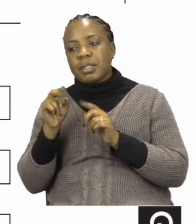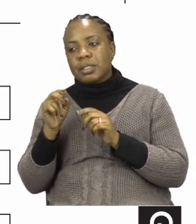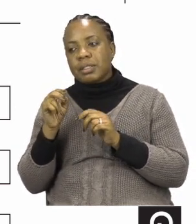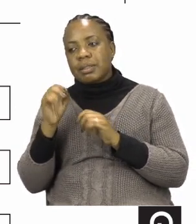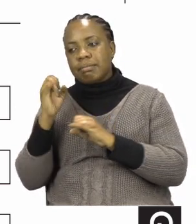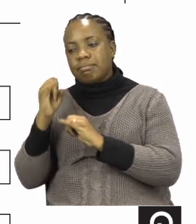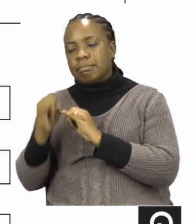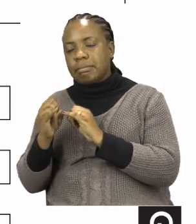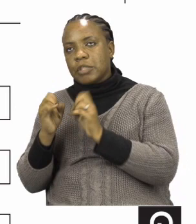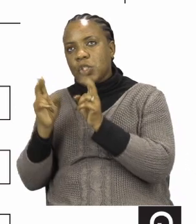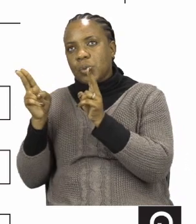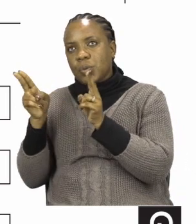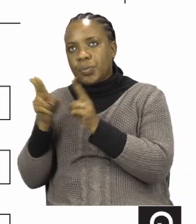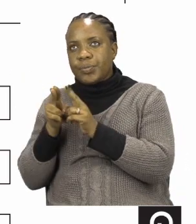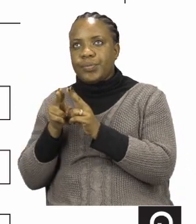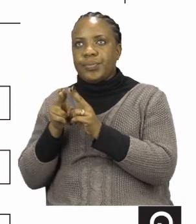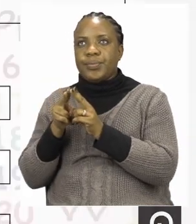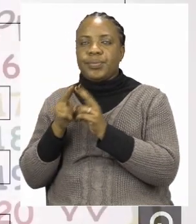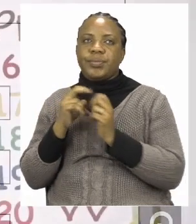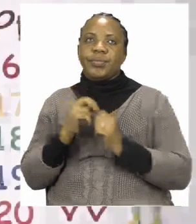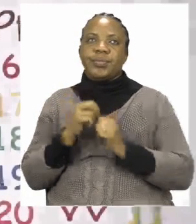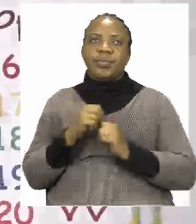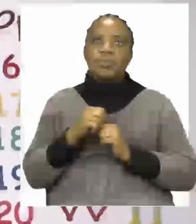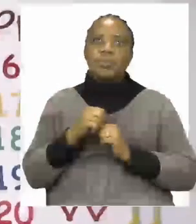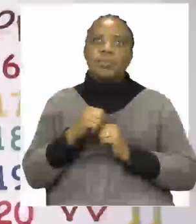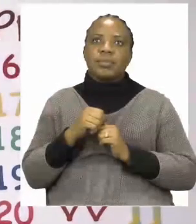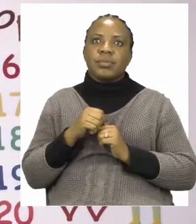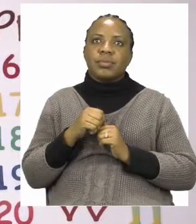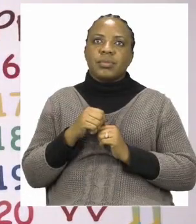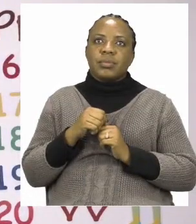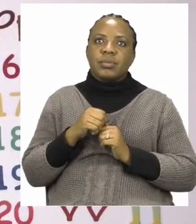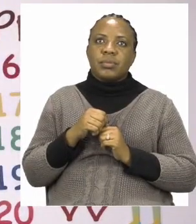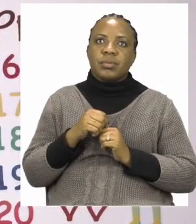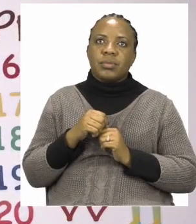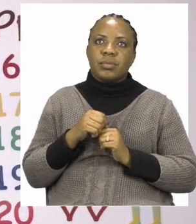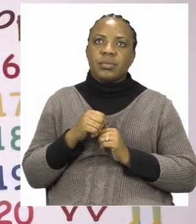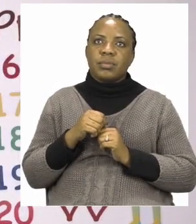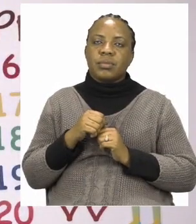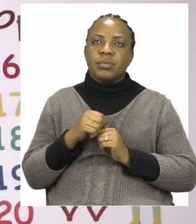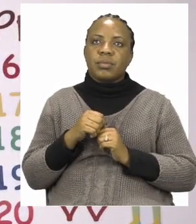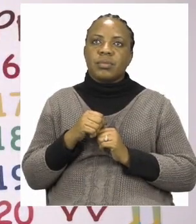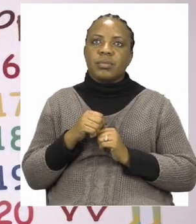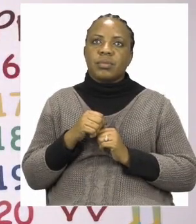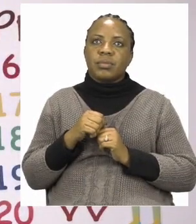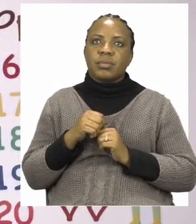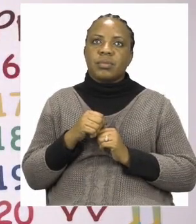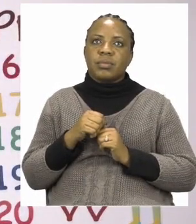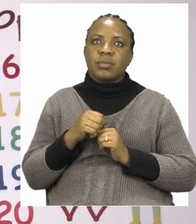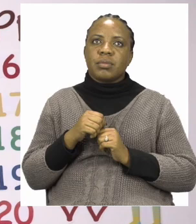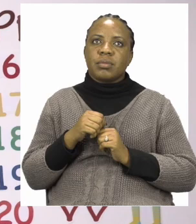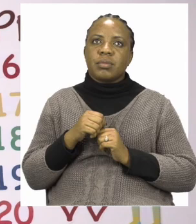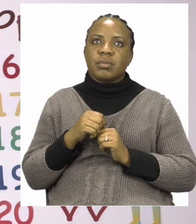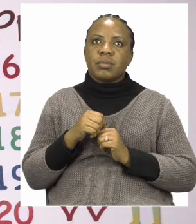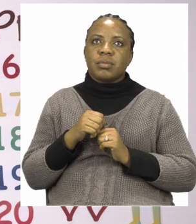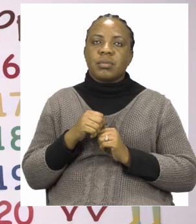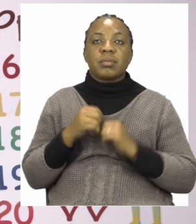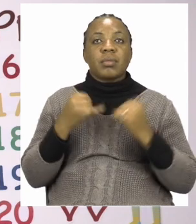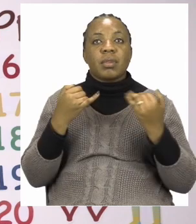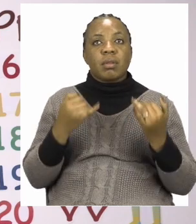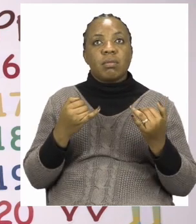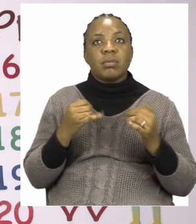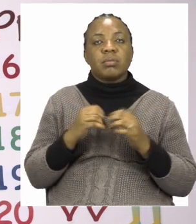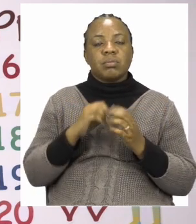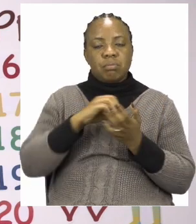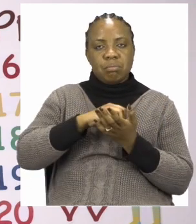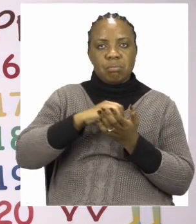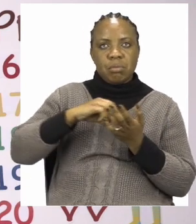how we're going to do that. So when we're doing that, we actually now have to remove the